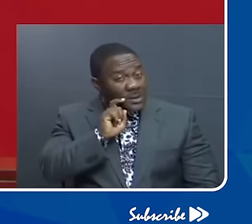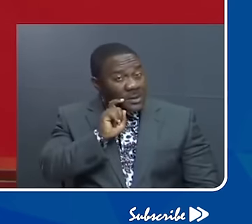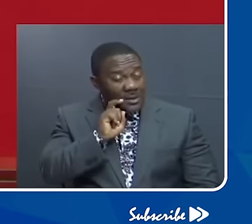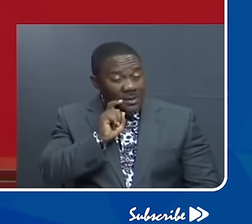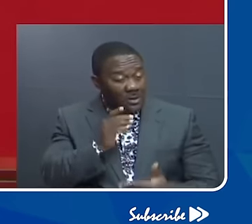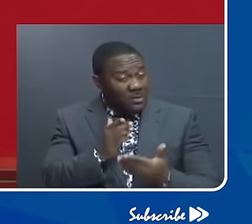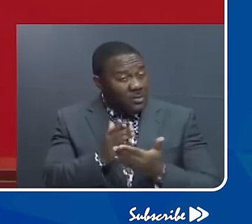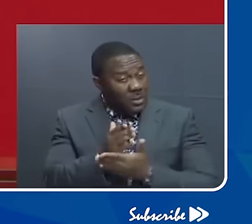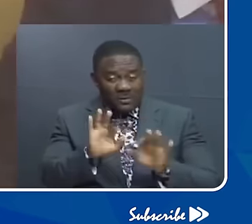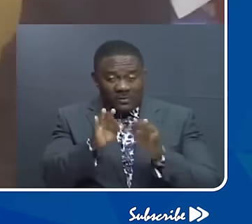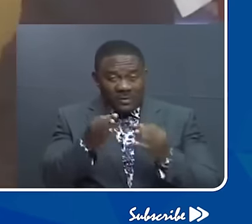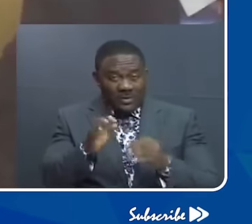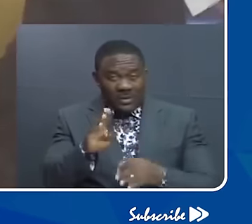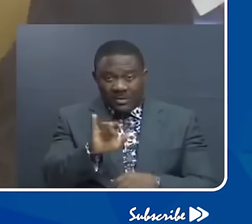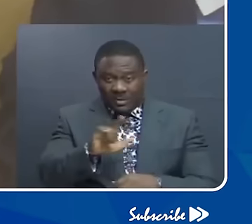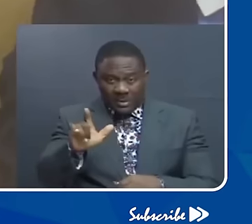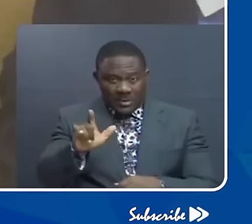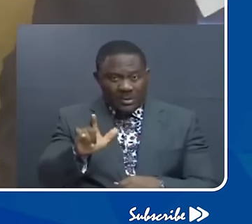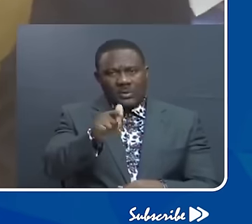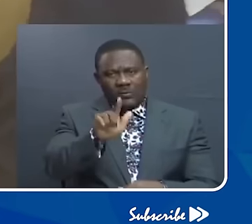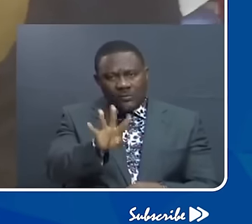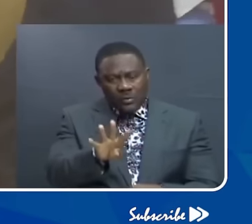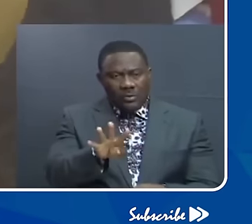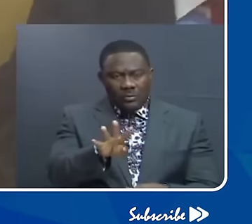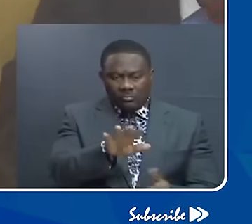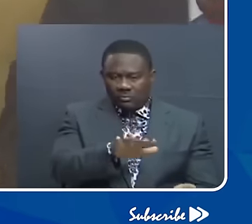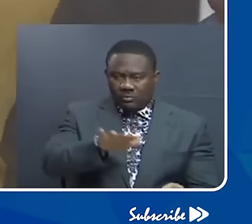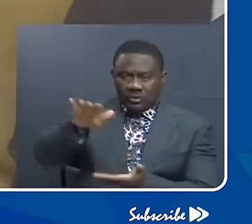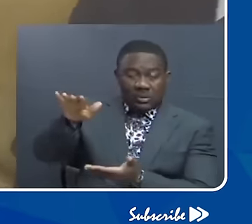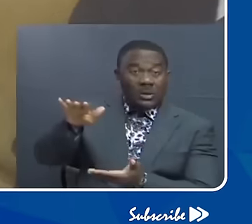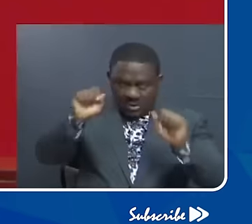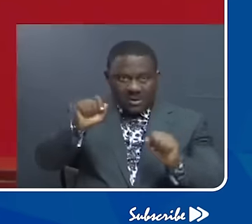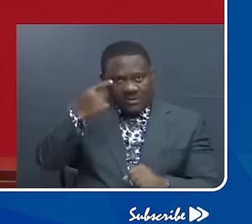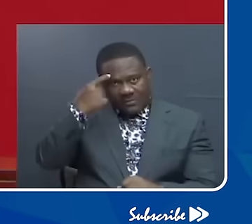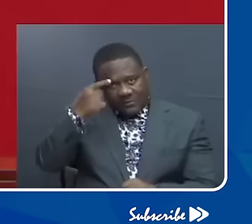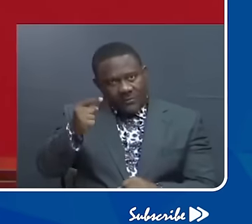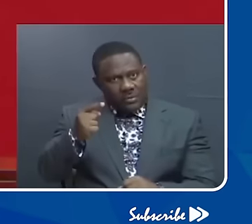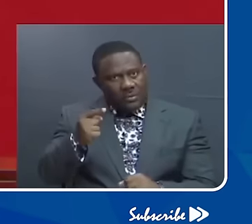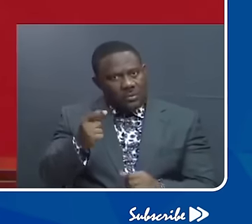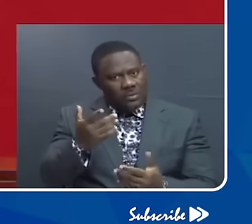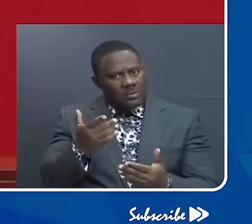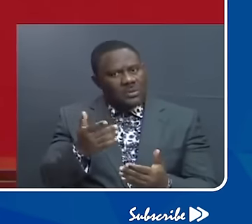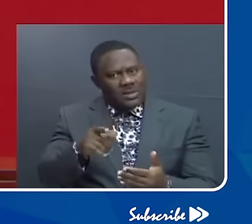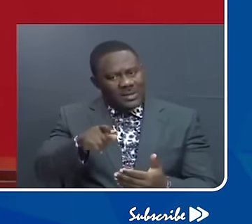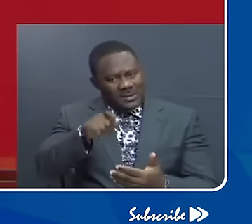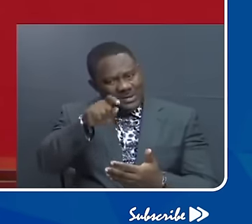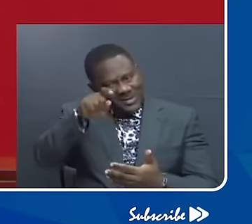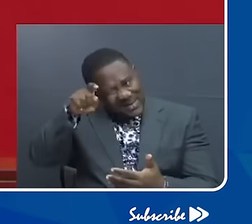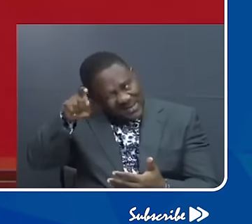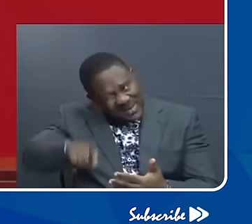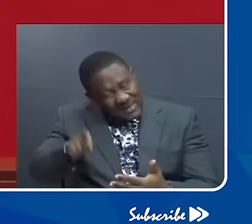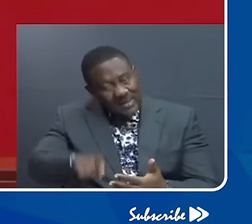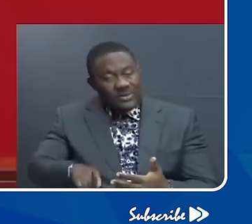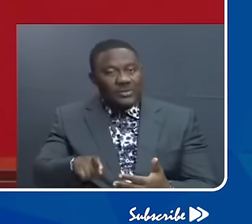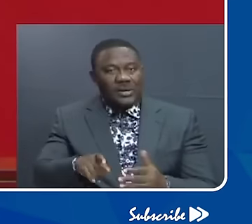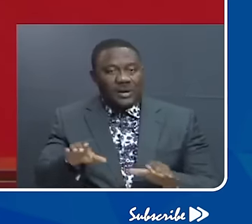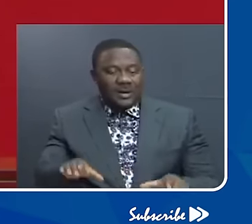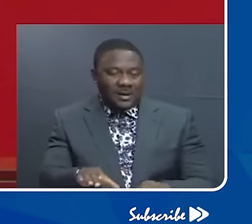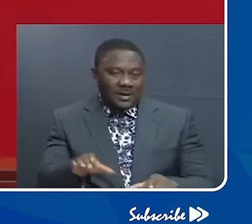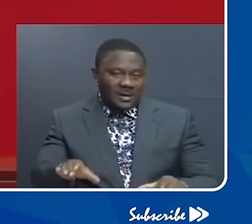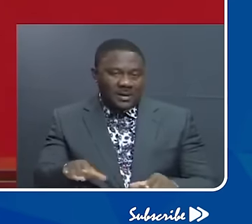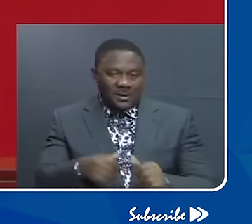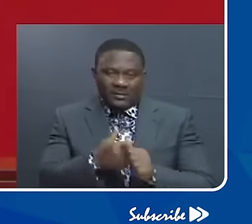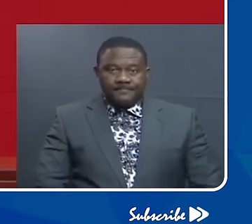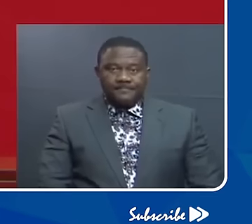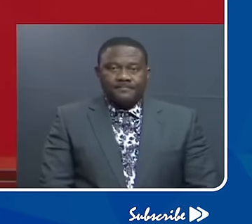Bill 2024 to the President for necessary action in accordance with the provisions of